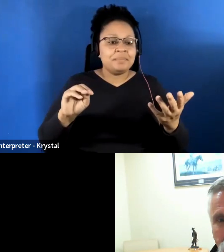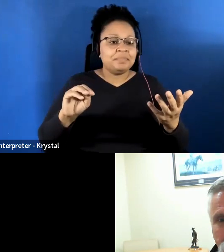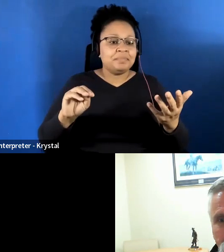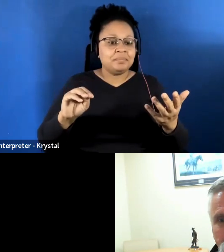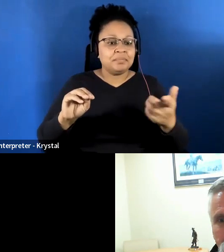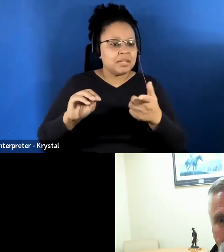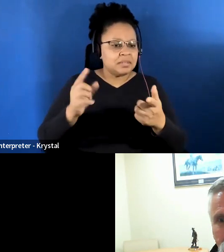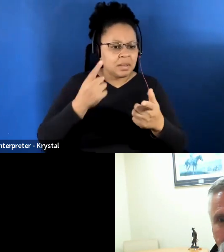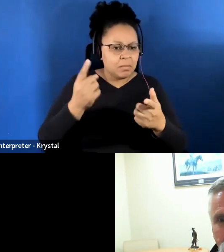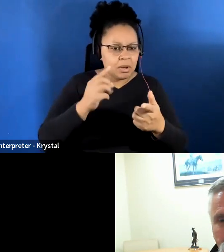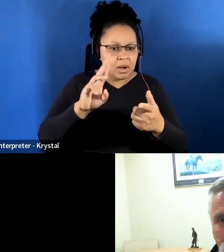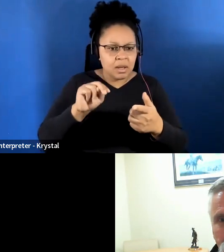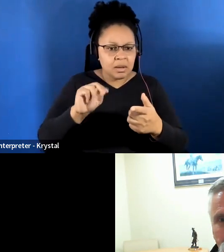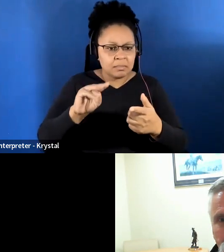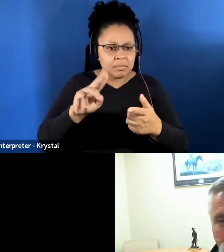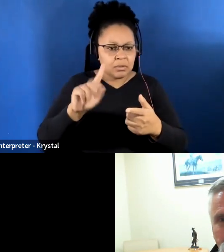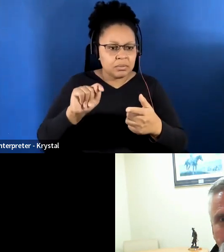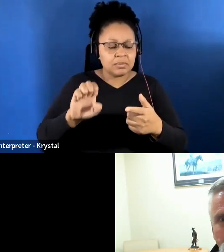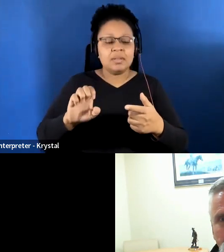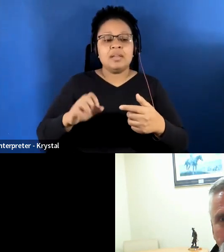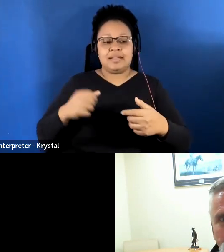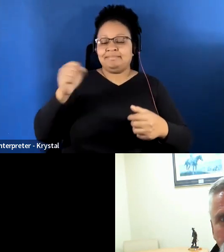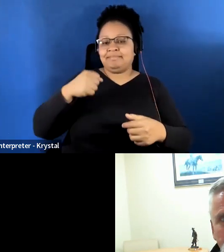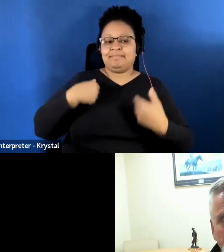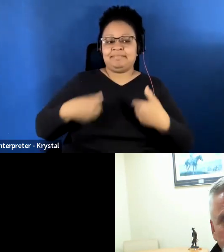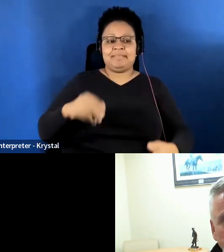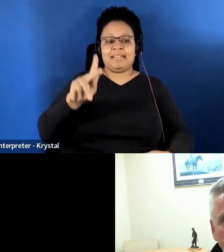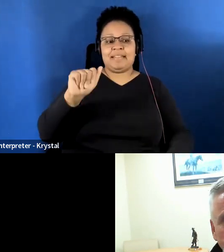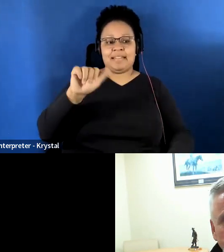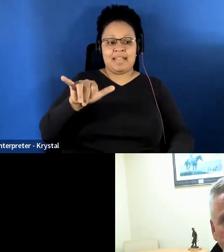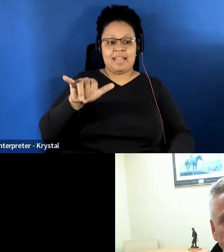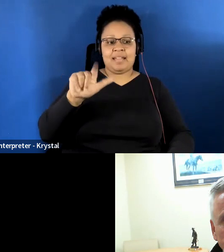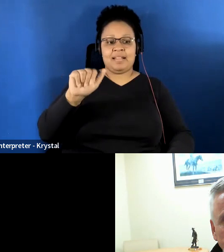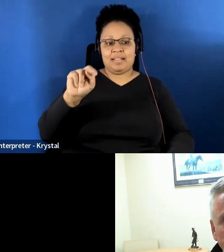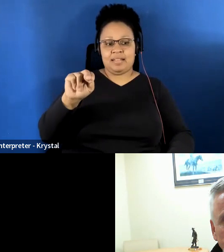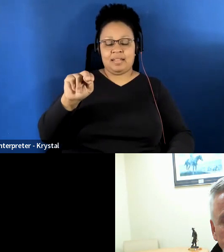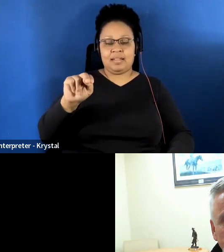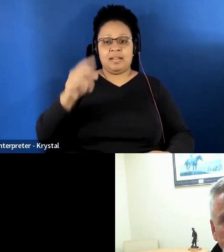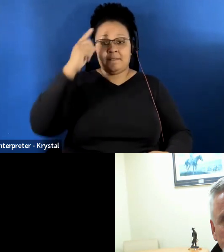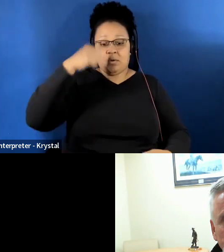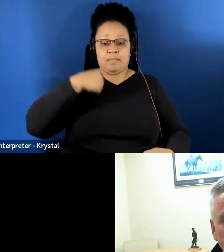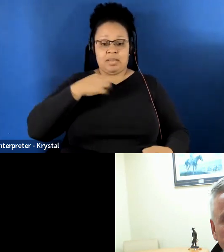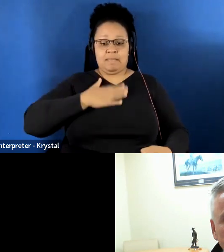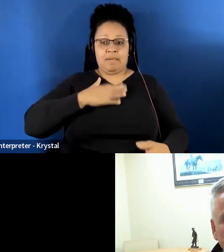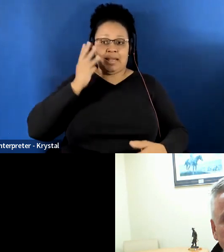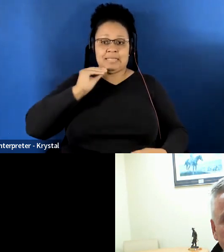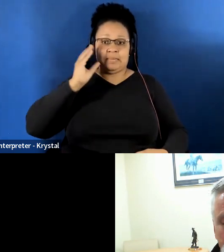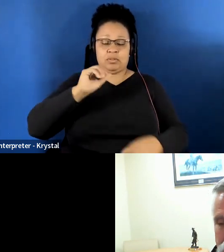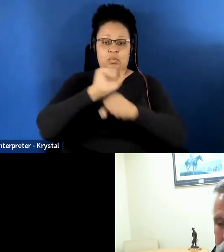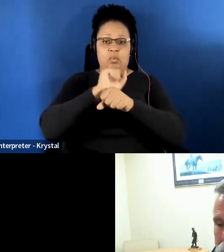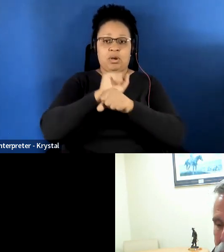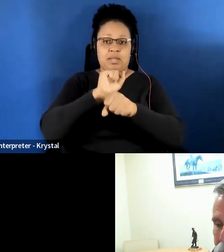Yes, did someone Yes, unmute? this is Kaylin. I was just gonna tell you, at least from my experience